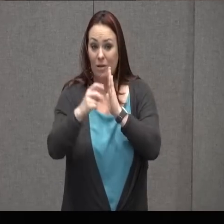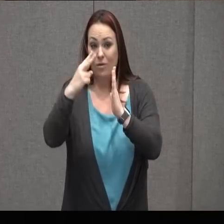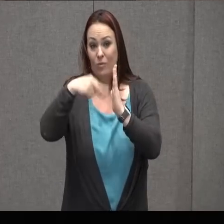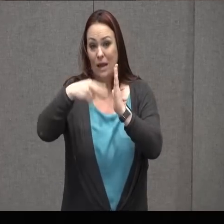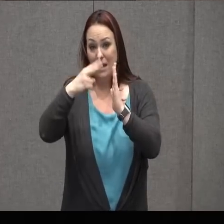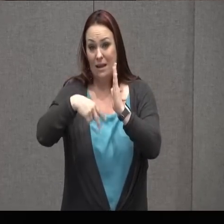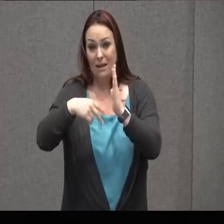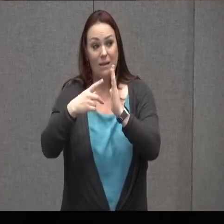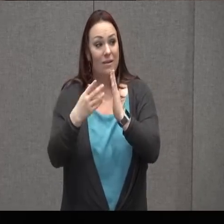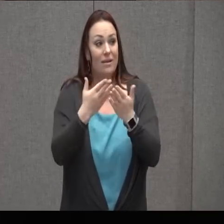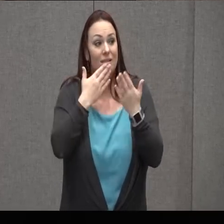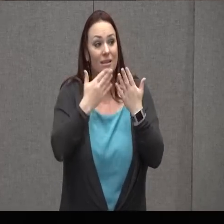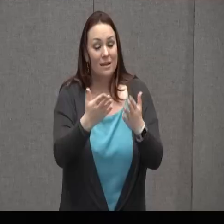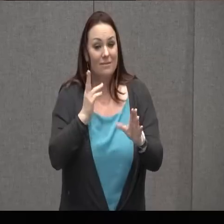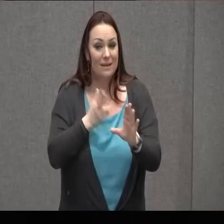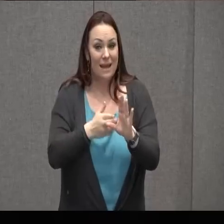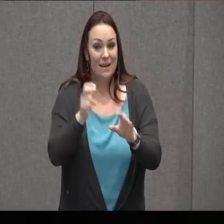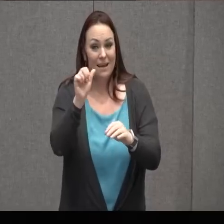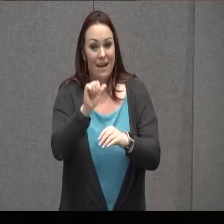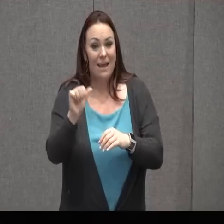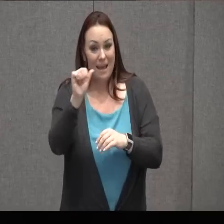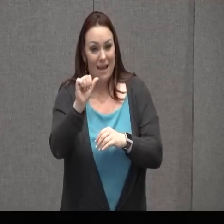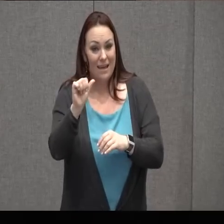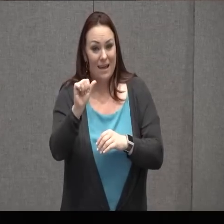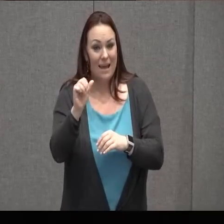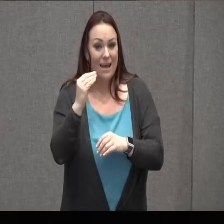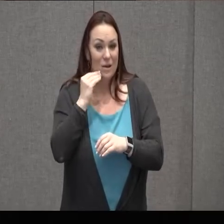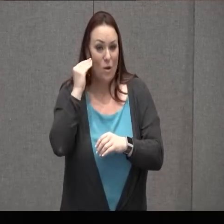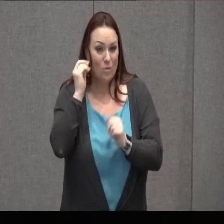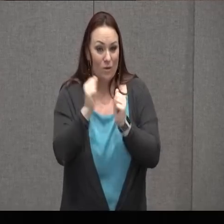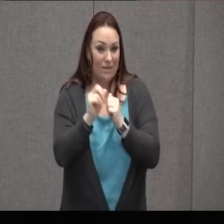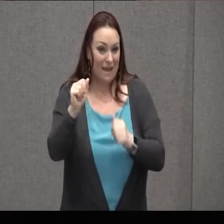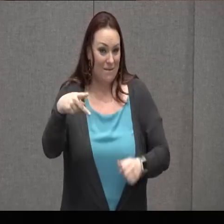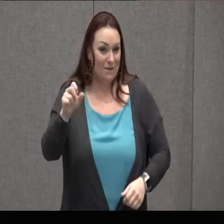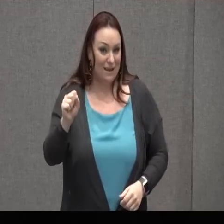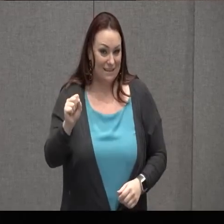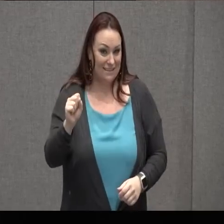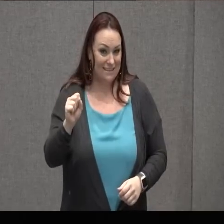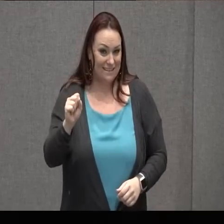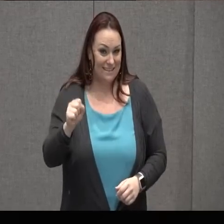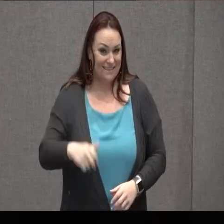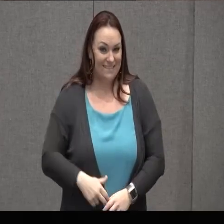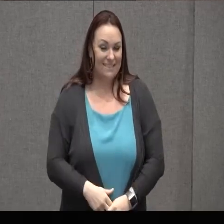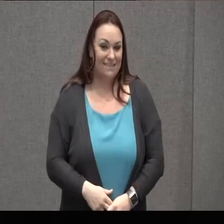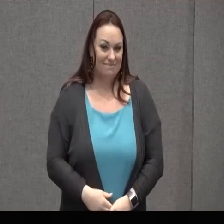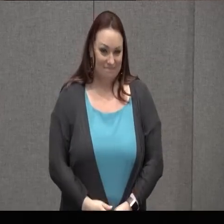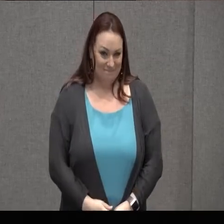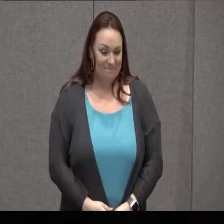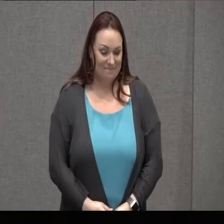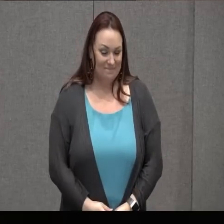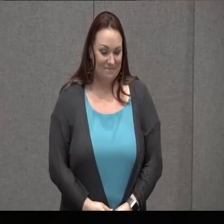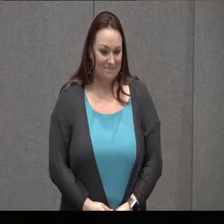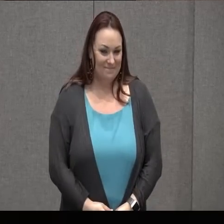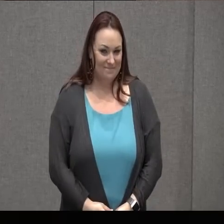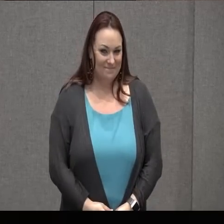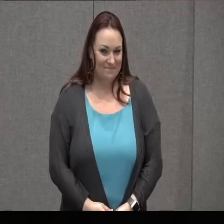reading. And thank you for joining me on at APS, at home with APS, that is, sorry.